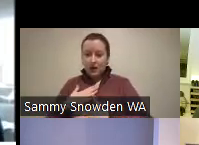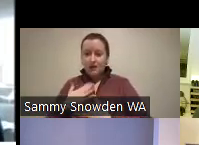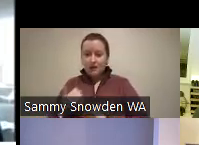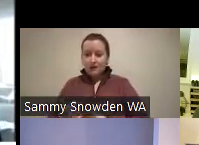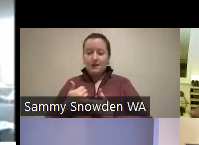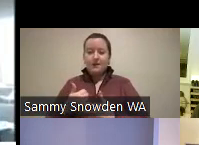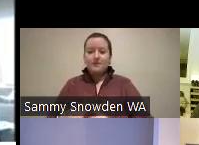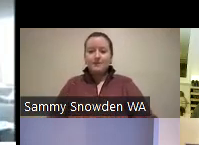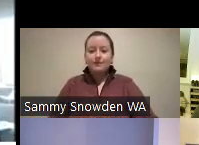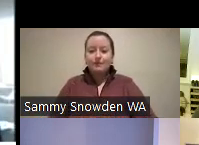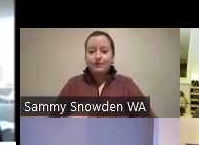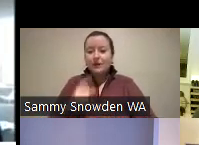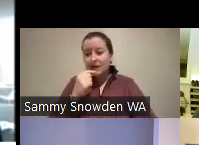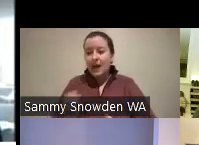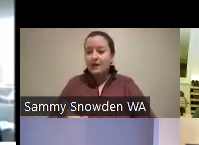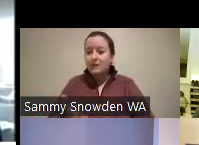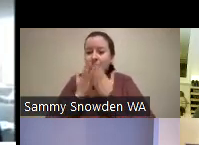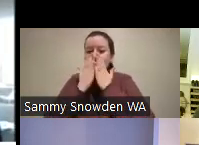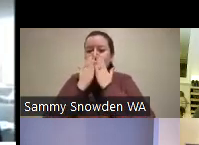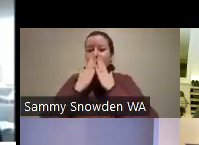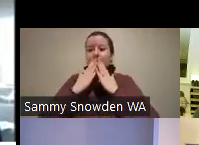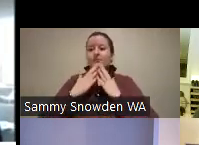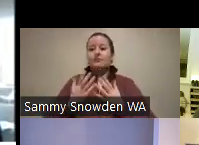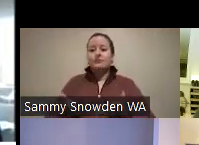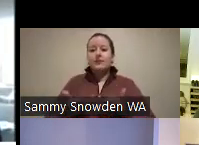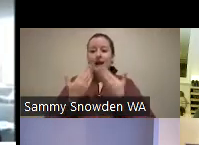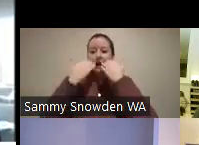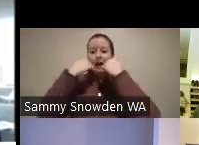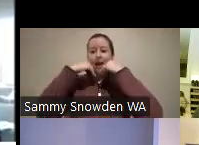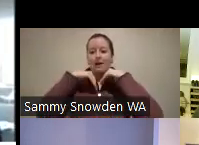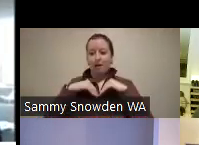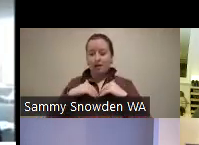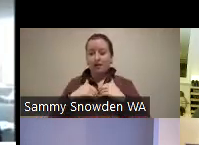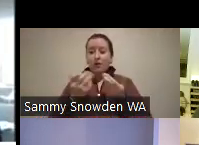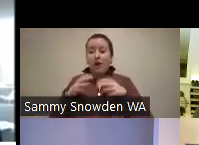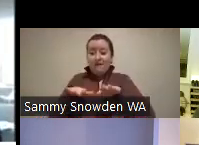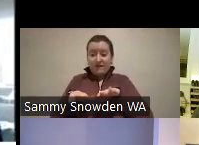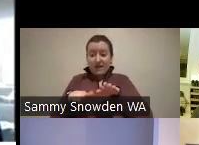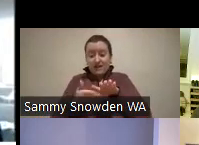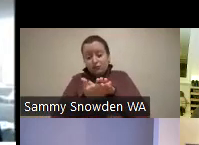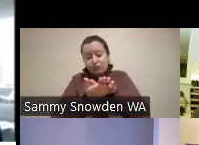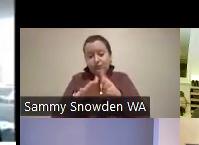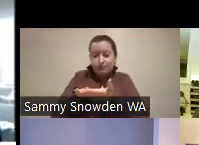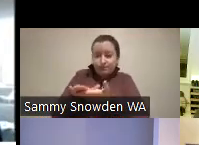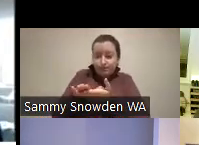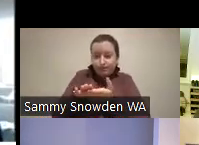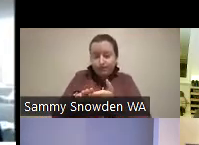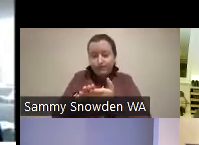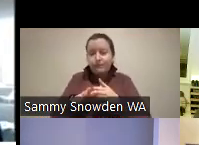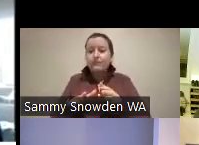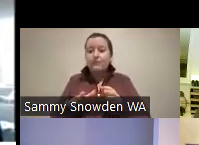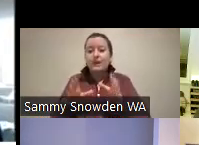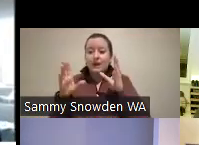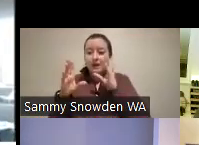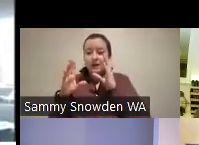inhale them, you can apply them to your chest, the bottoms of your feet. You can apply them like balance or lavender serenity to your